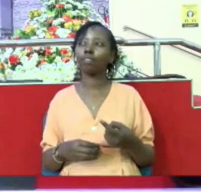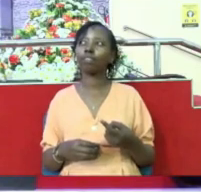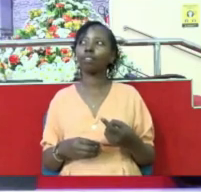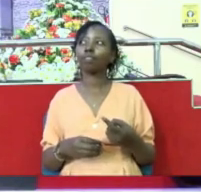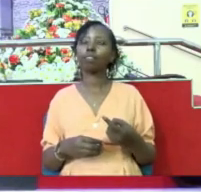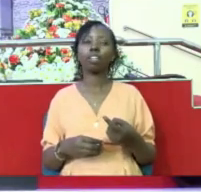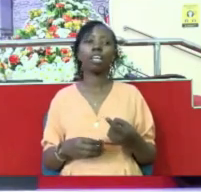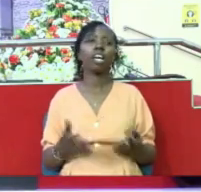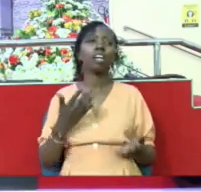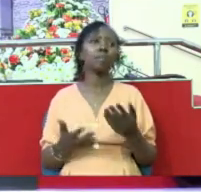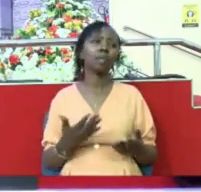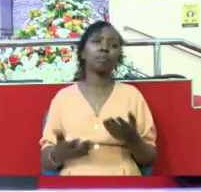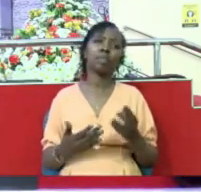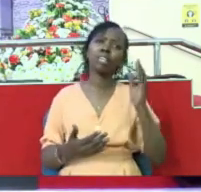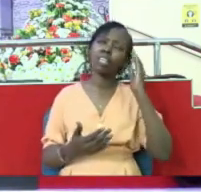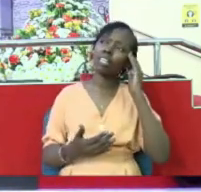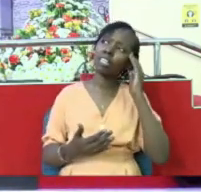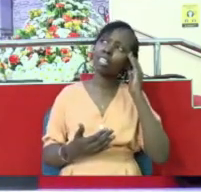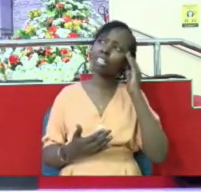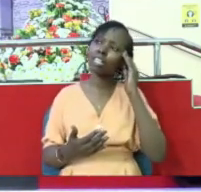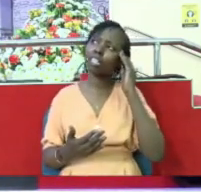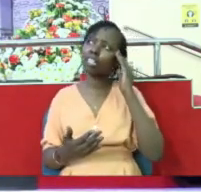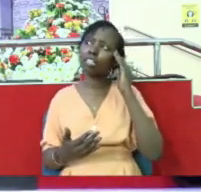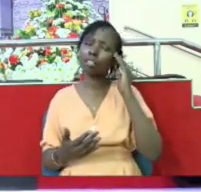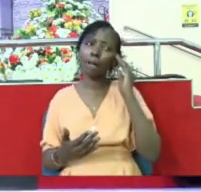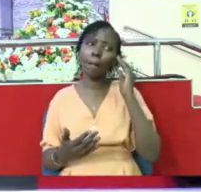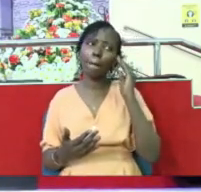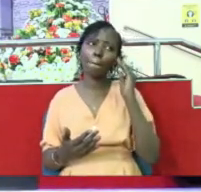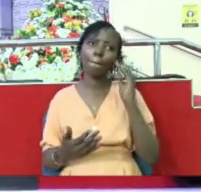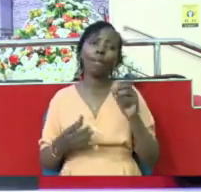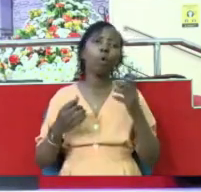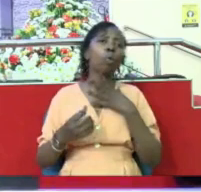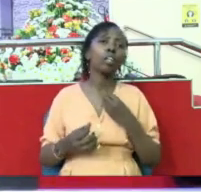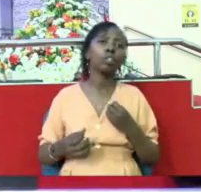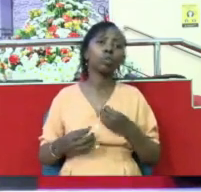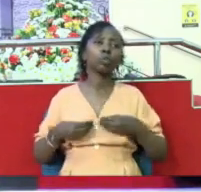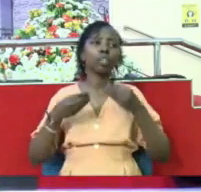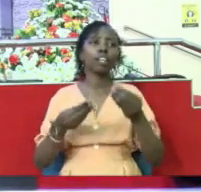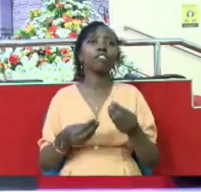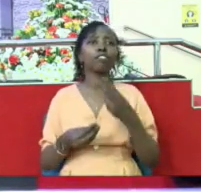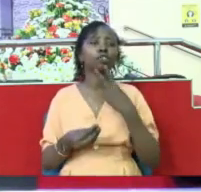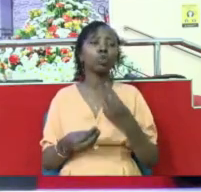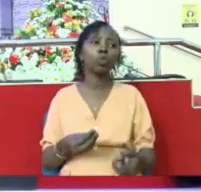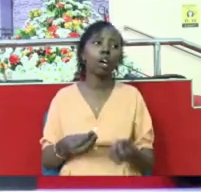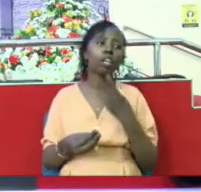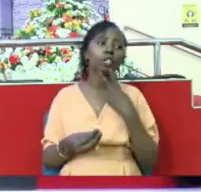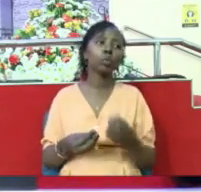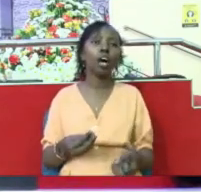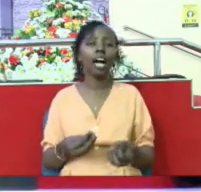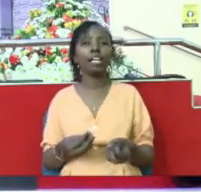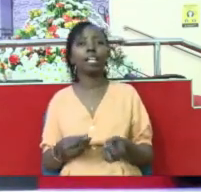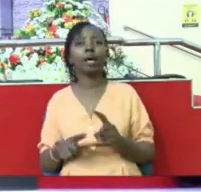us are giving more because when you give 200 you don't want change, you give 100 you don't want change, whatever you give you don't want change. Hawataki kurudishiwa ile change.